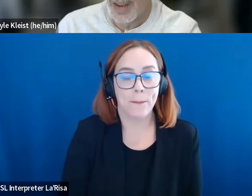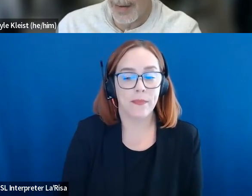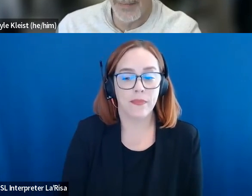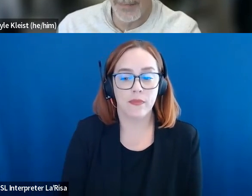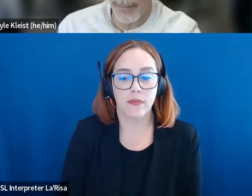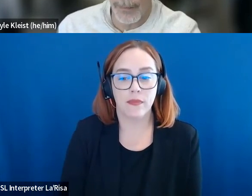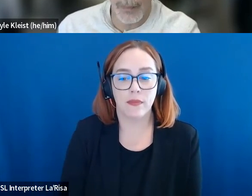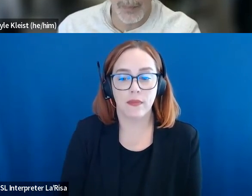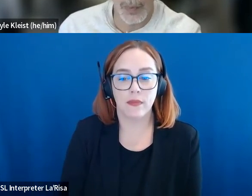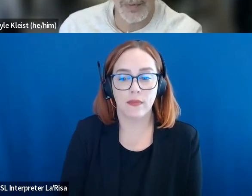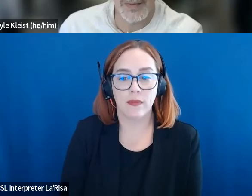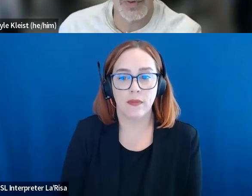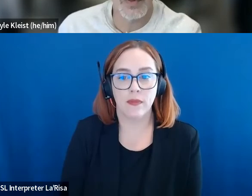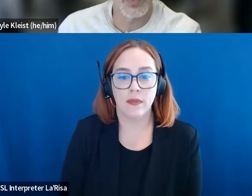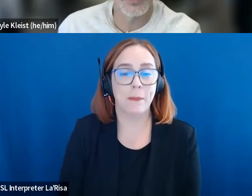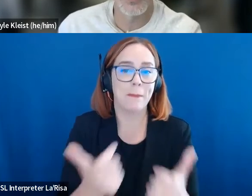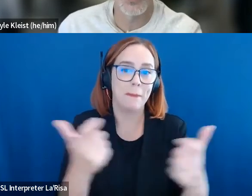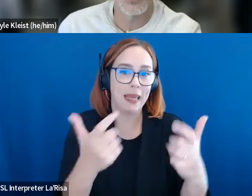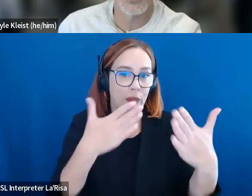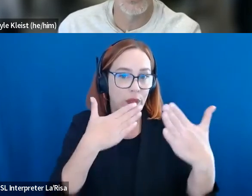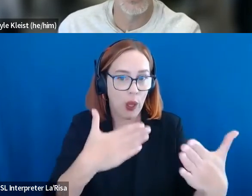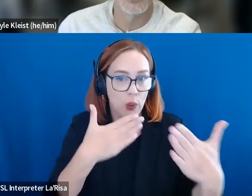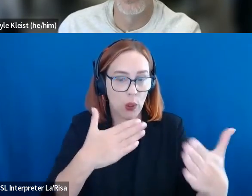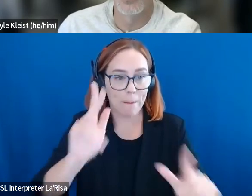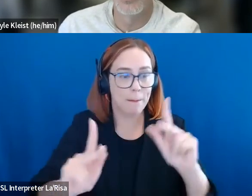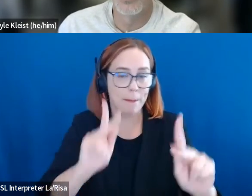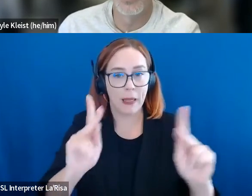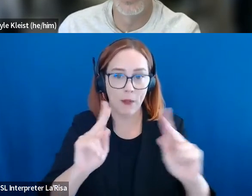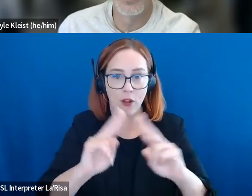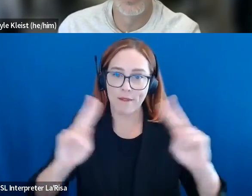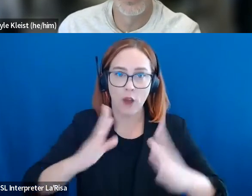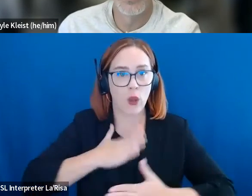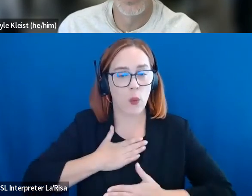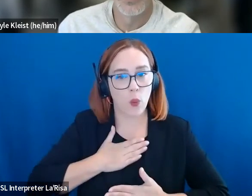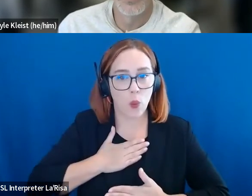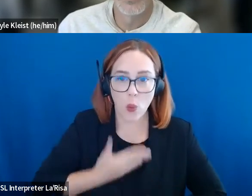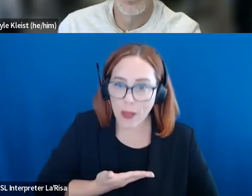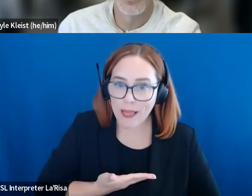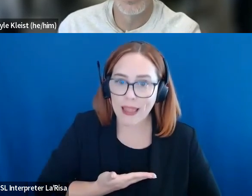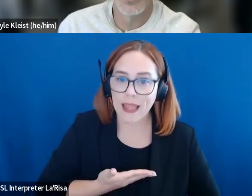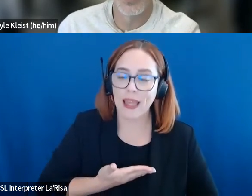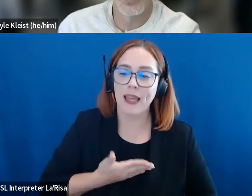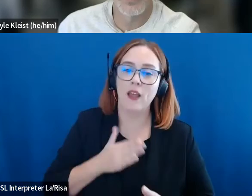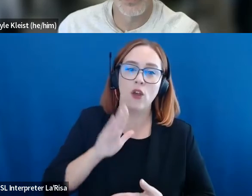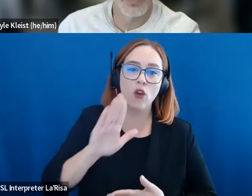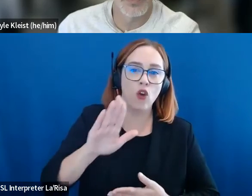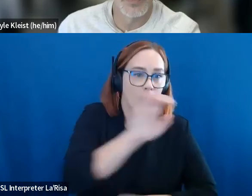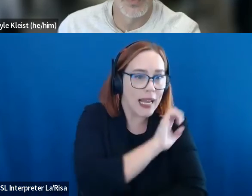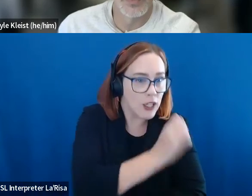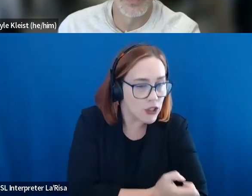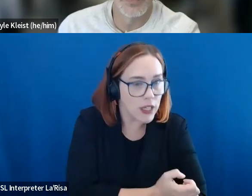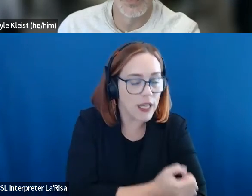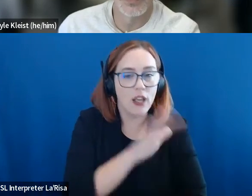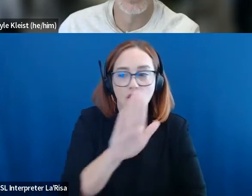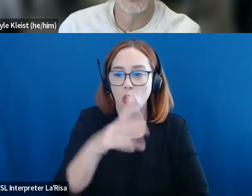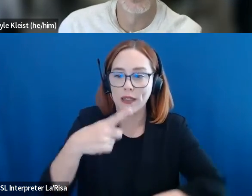I would love to say a huge thank you that people are so willing to share their energy and their time with other